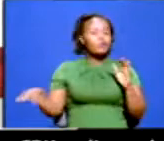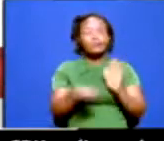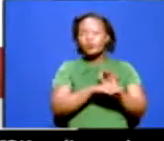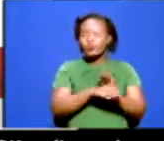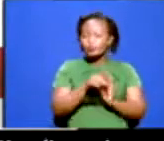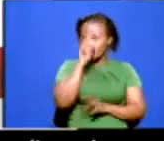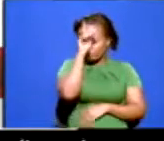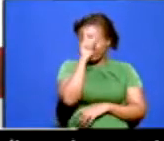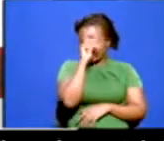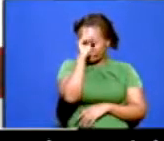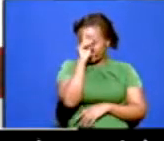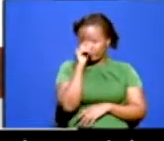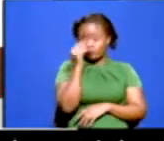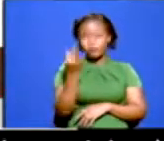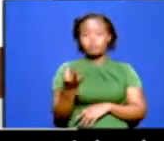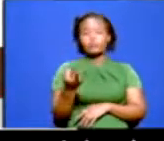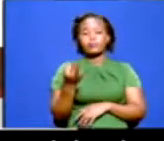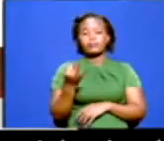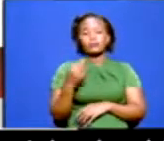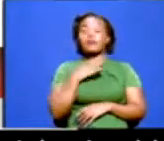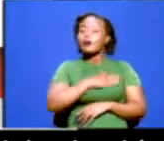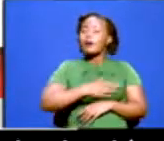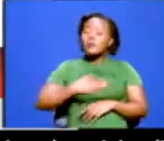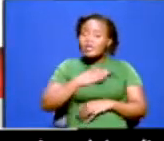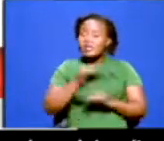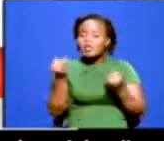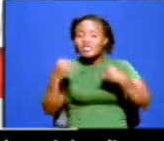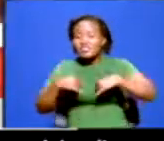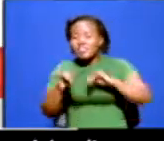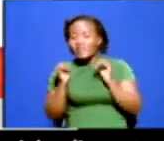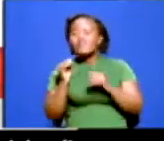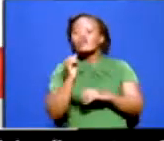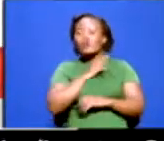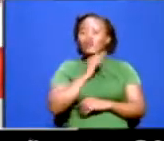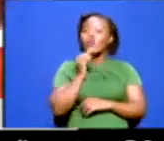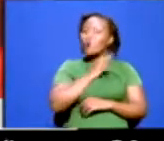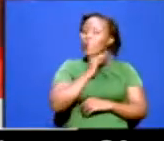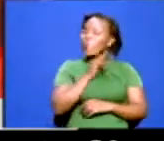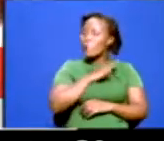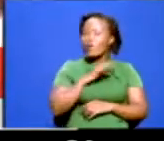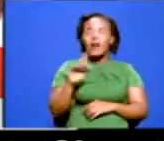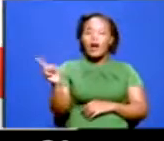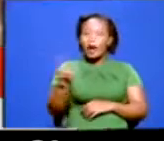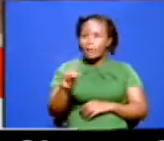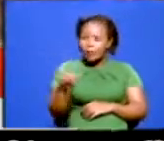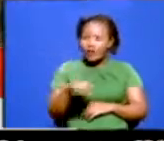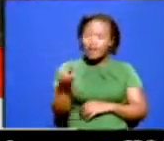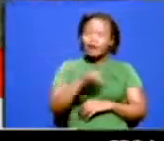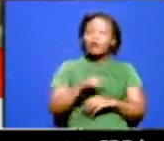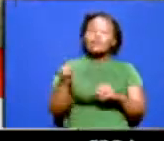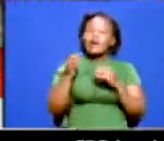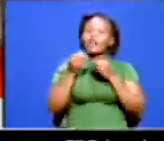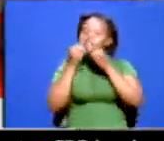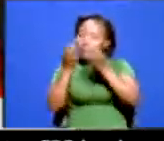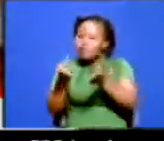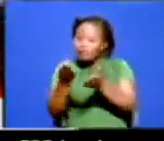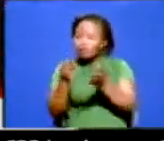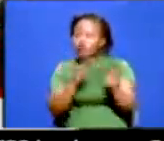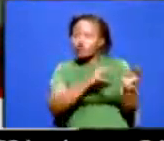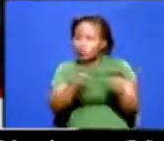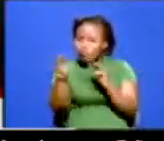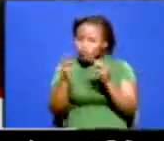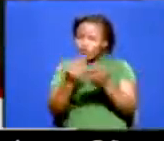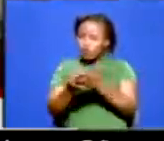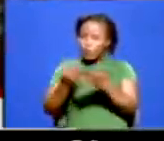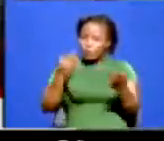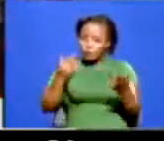firm. Tafadhali usipige nduru. Tumekuambia uondoke kwa hiari yako. Matiang'i said a special